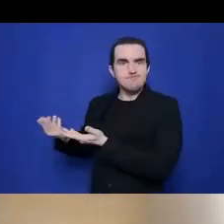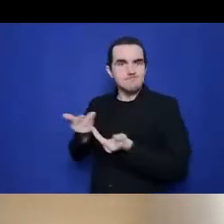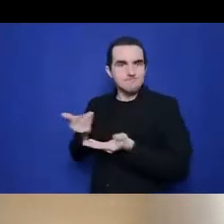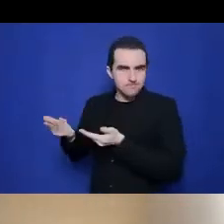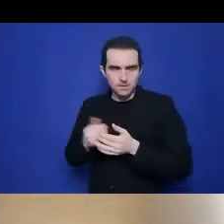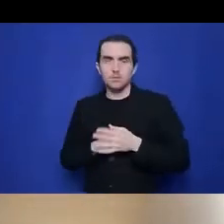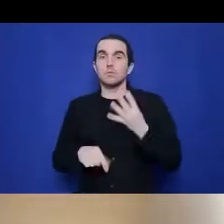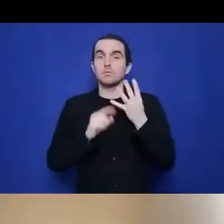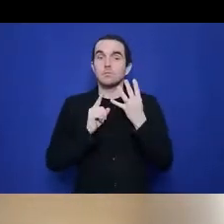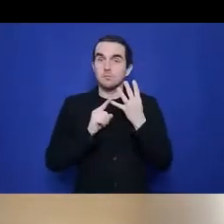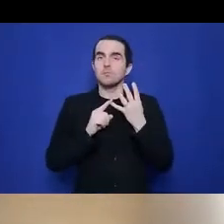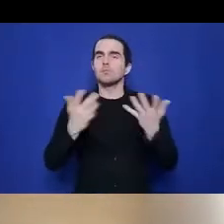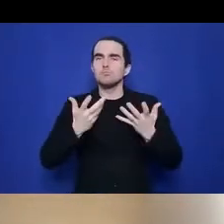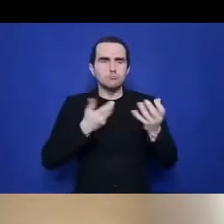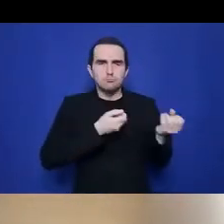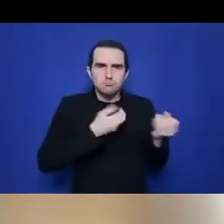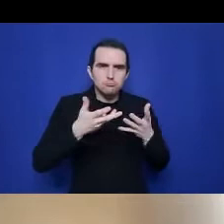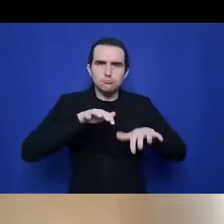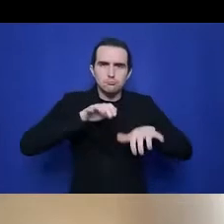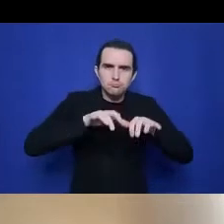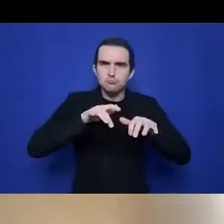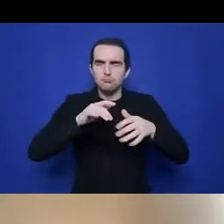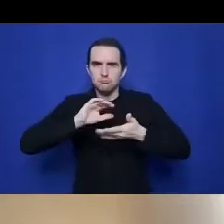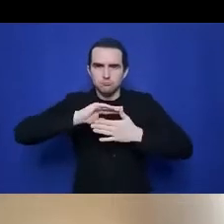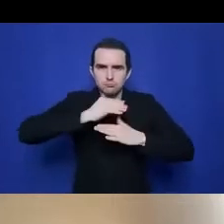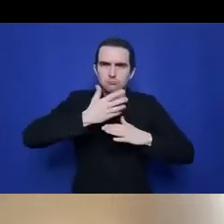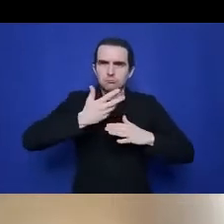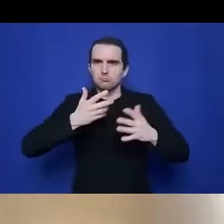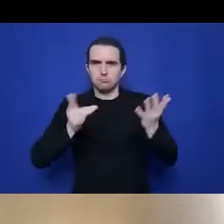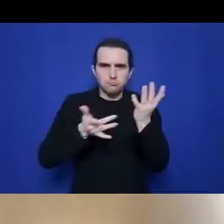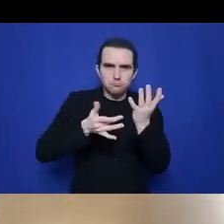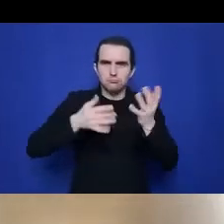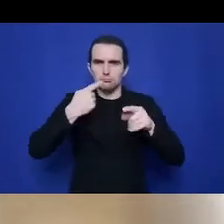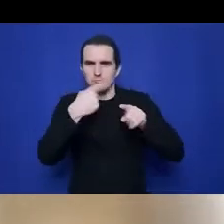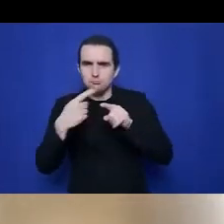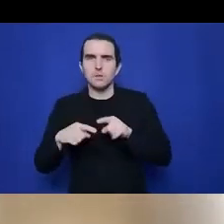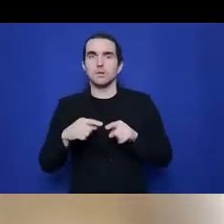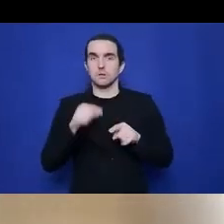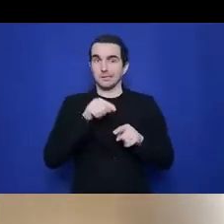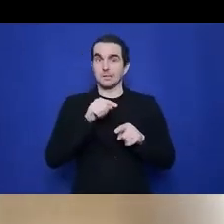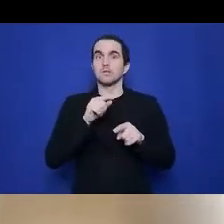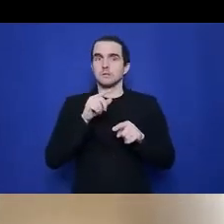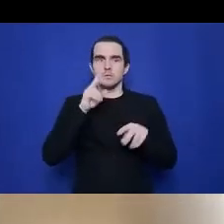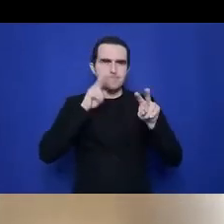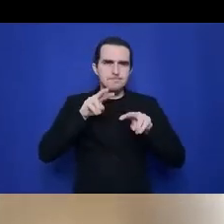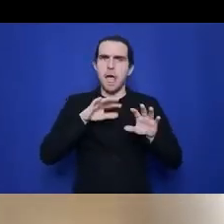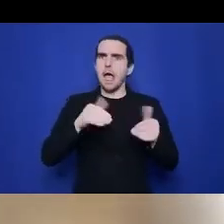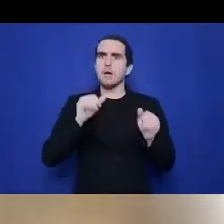promote participation. And number five, policy change.